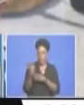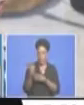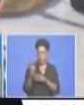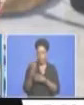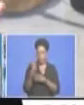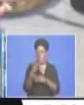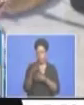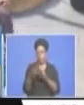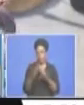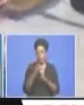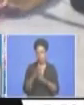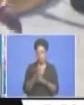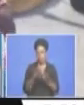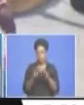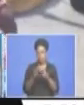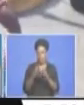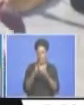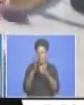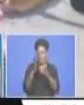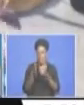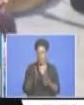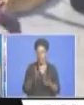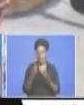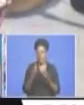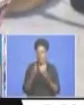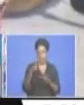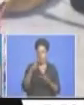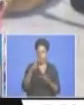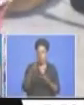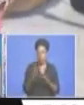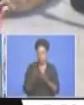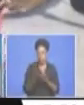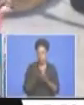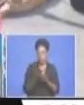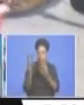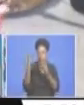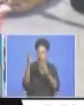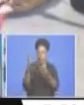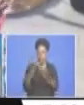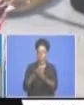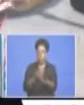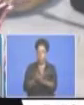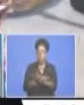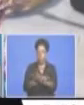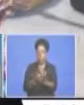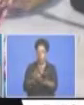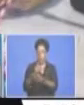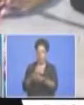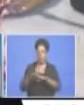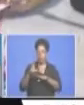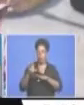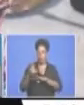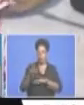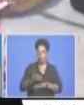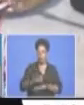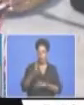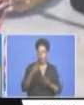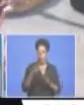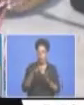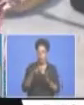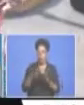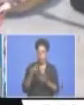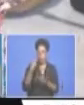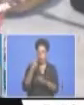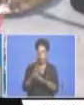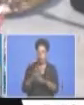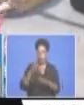I'll say 2 years. So our athletes are doing really, really well. And I can tell you that the Bahamas Anti-Doping Commission is extremely proud of them for doing this because we've worked